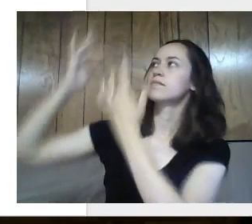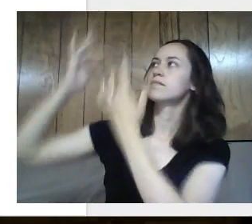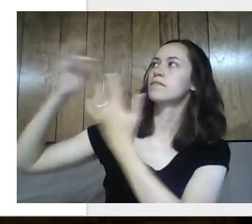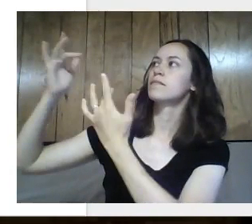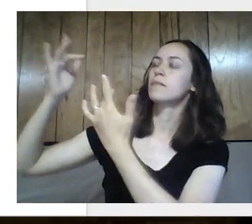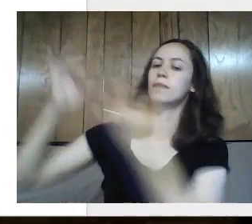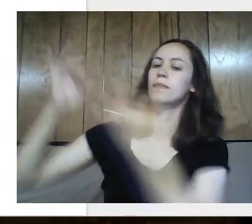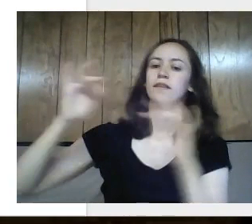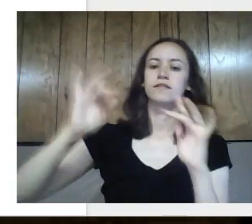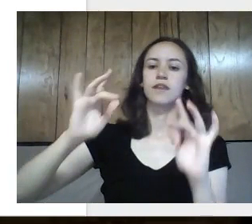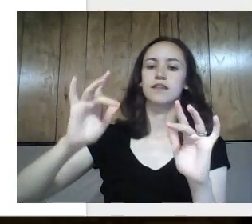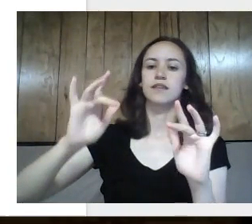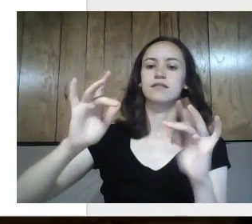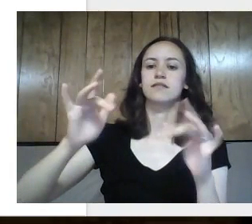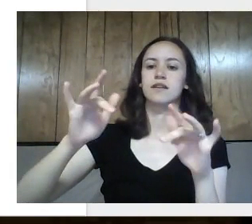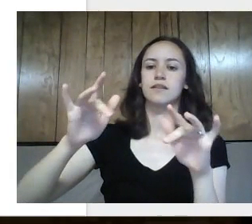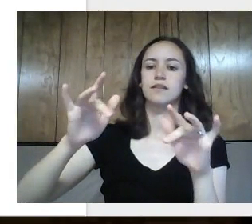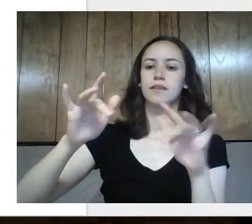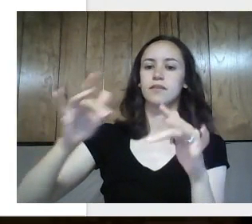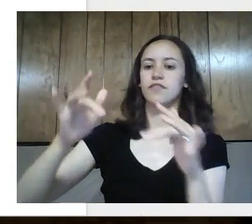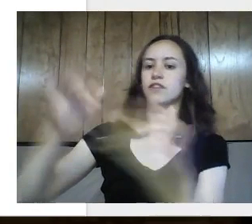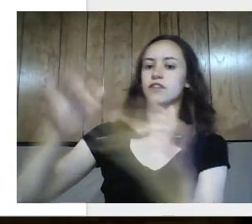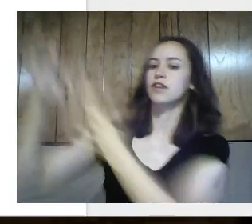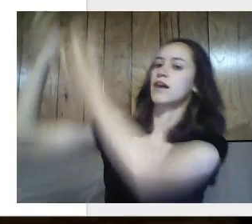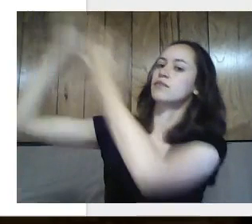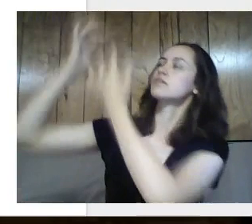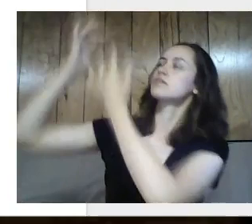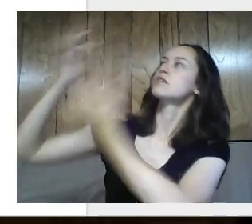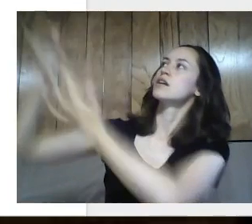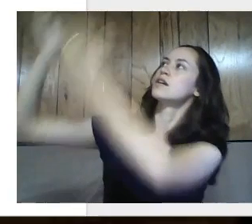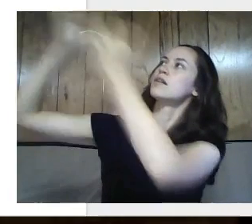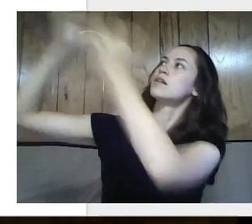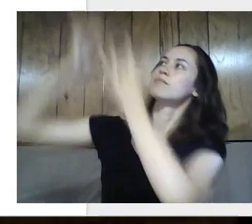mercy. So that's, my middle fingers are out.